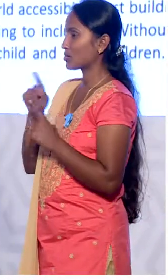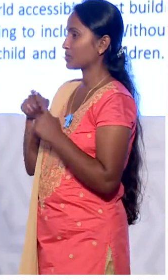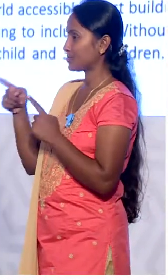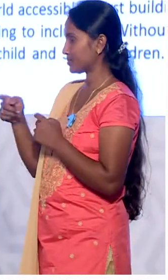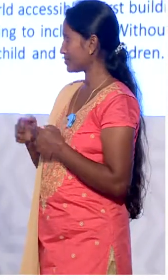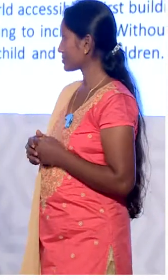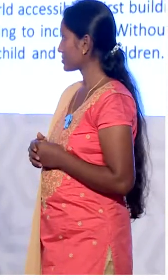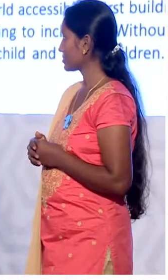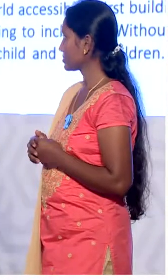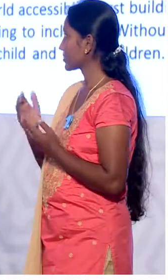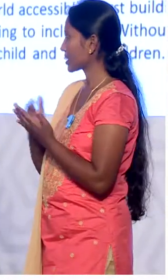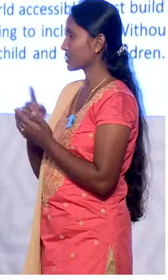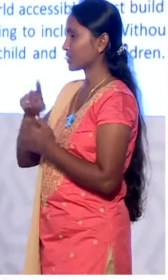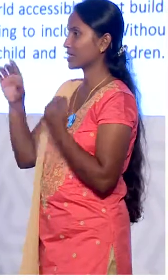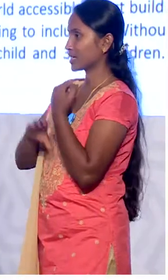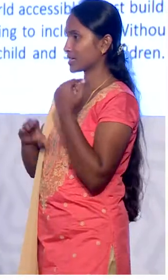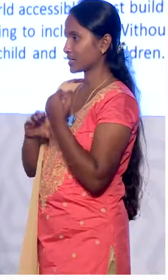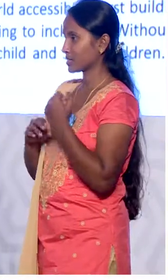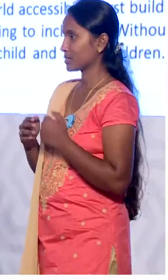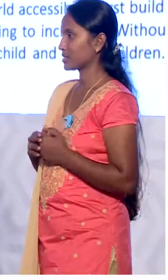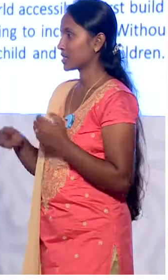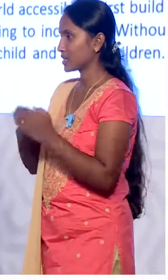tell somebody sitting next to you, you're beautiful.